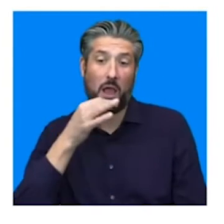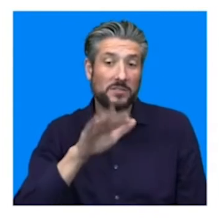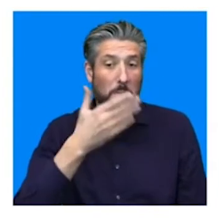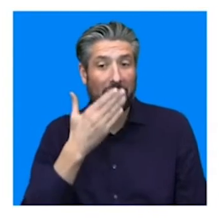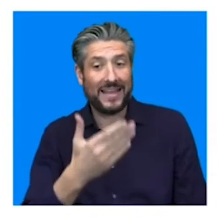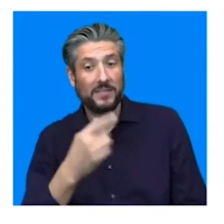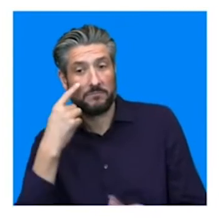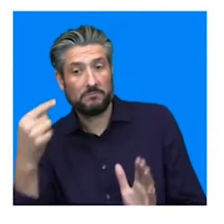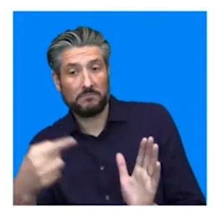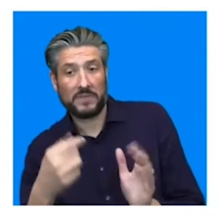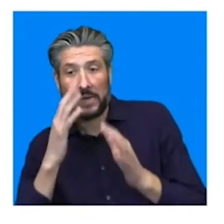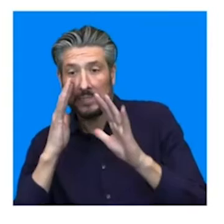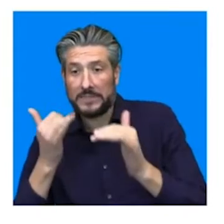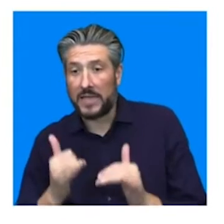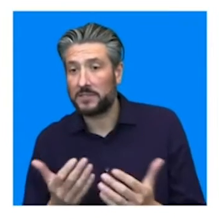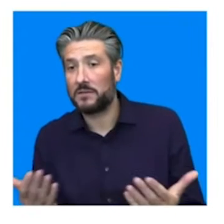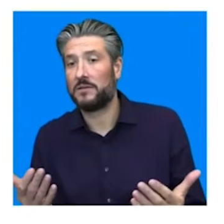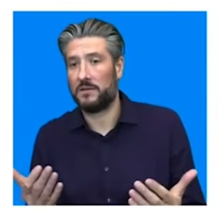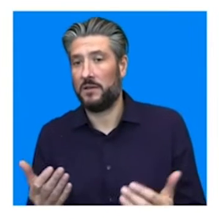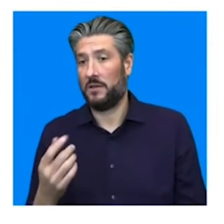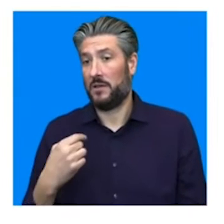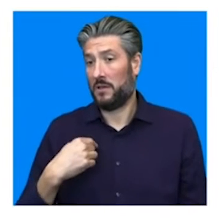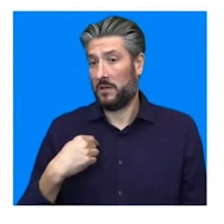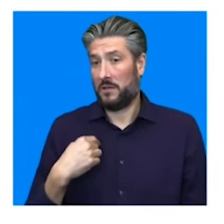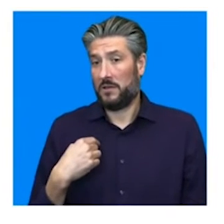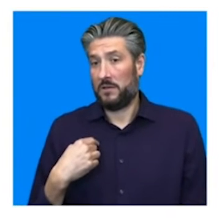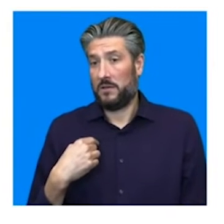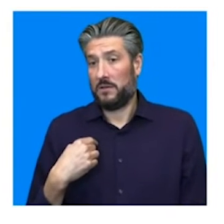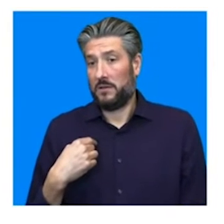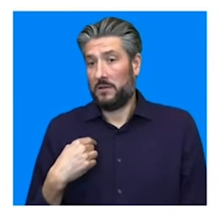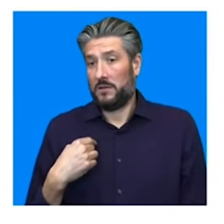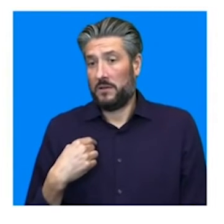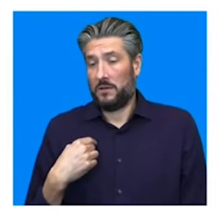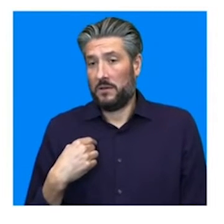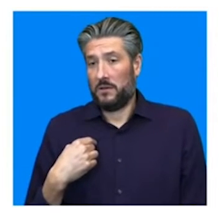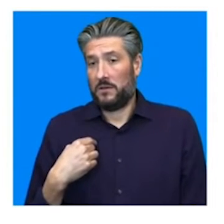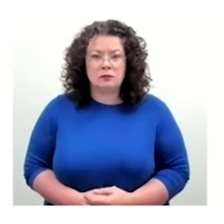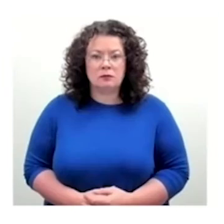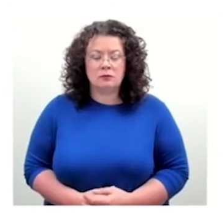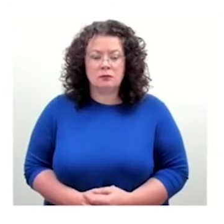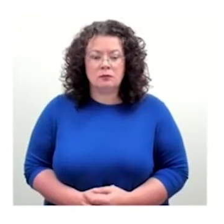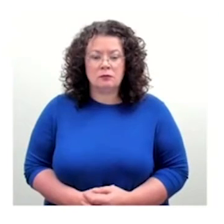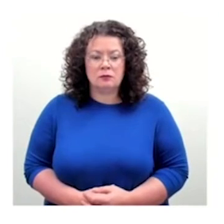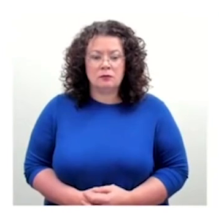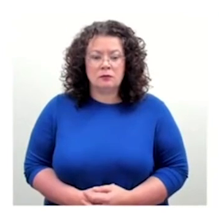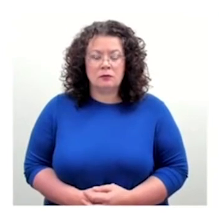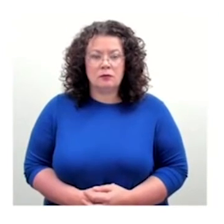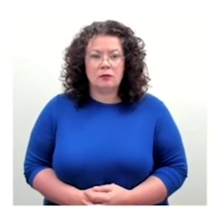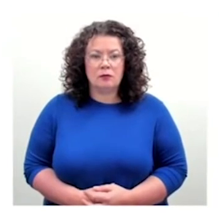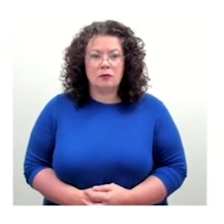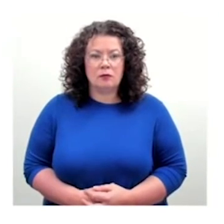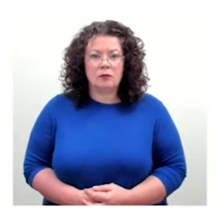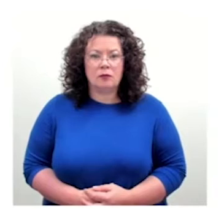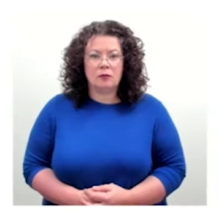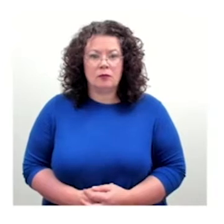the photo, and looking at this chart. If participants used reading glasses, they wore them for the test,